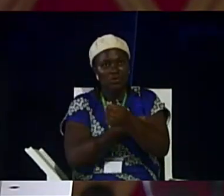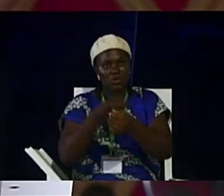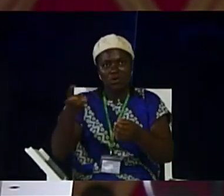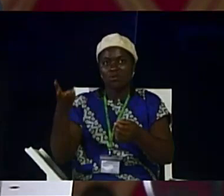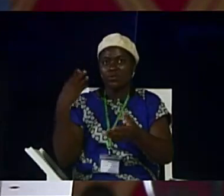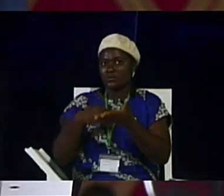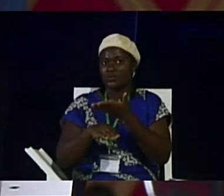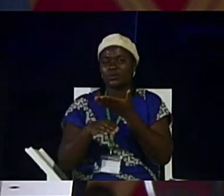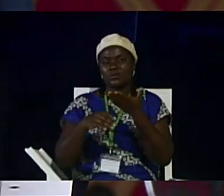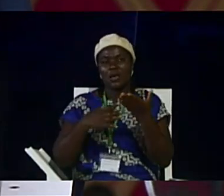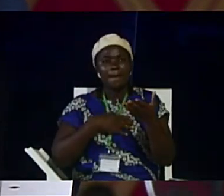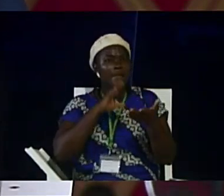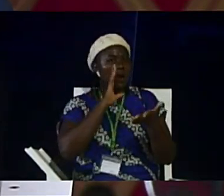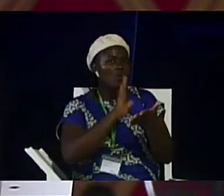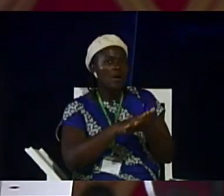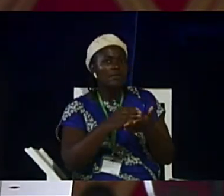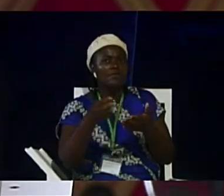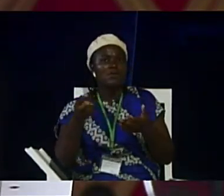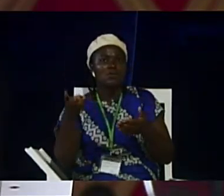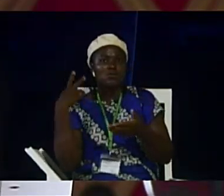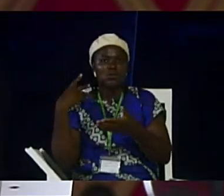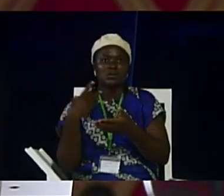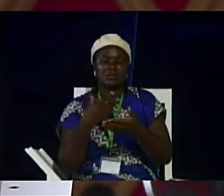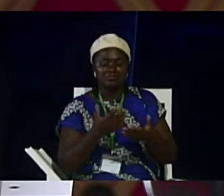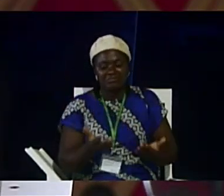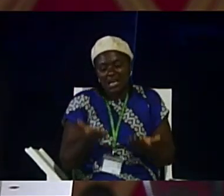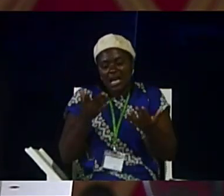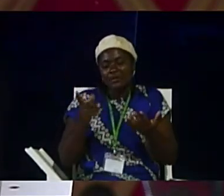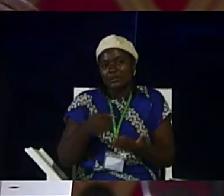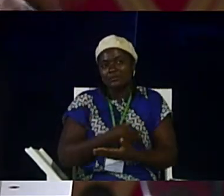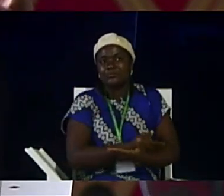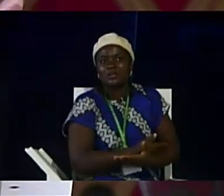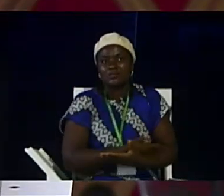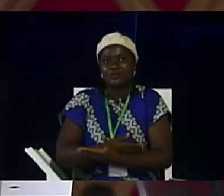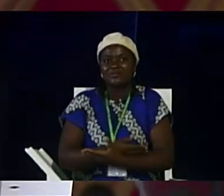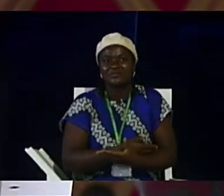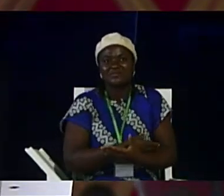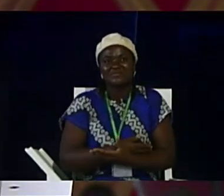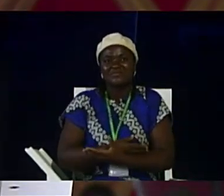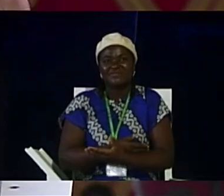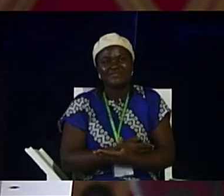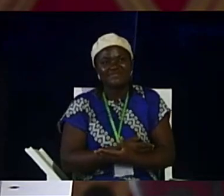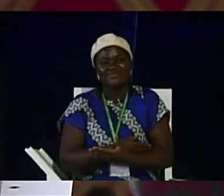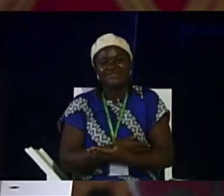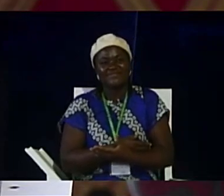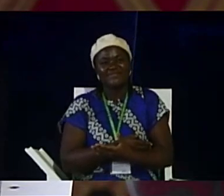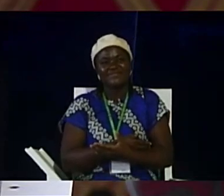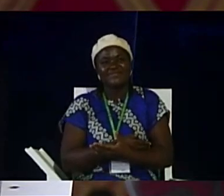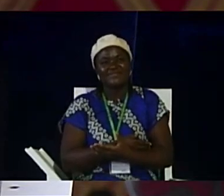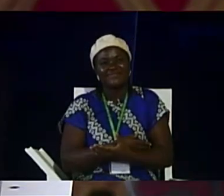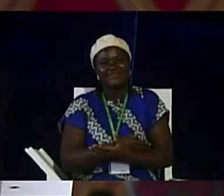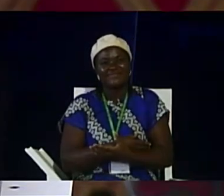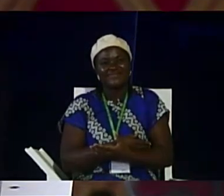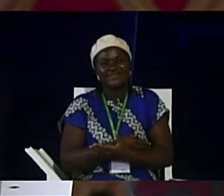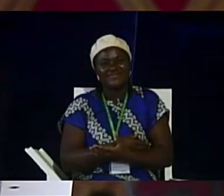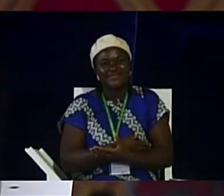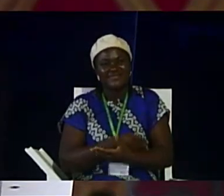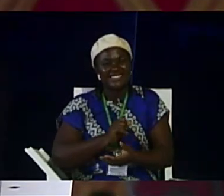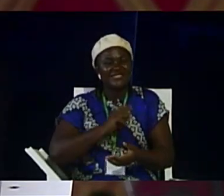was nursing, and I thought, great, I don't have to get up during the